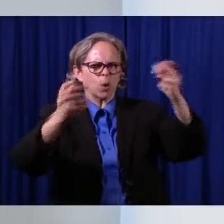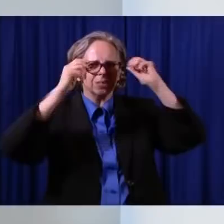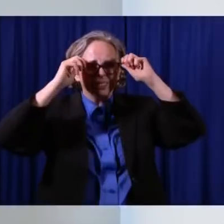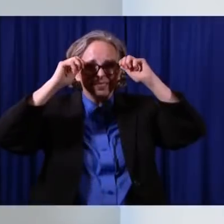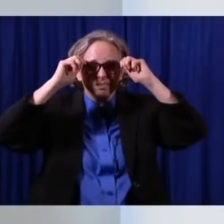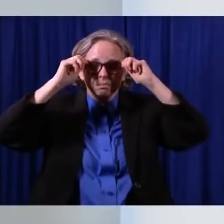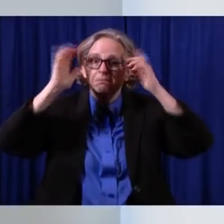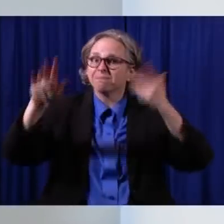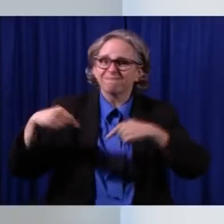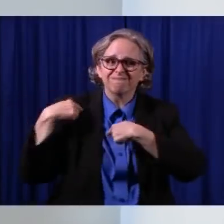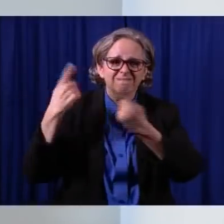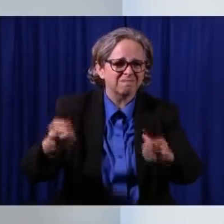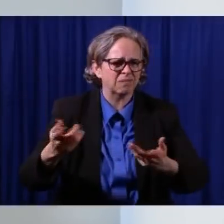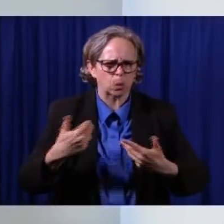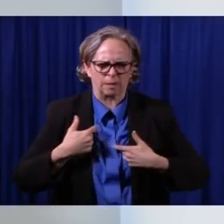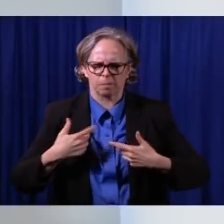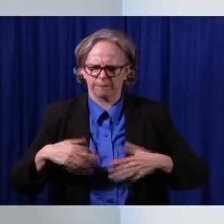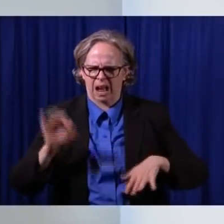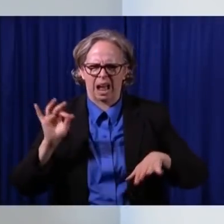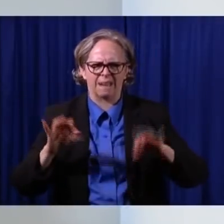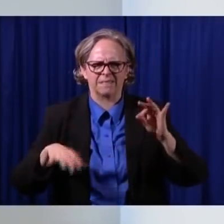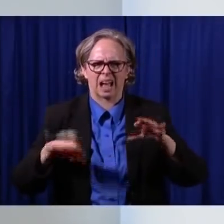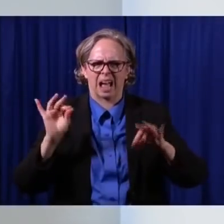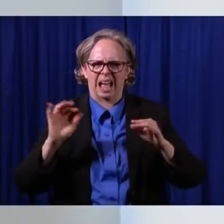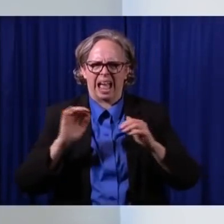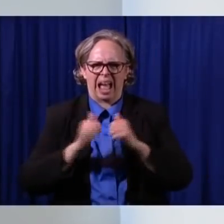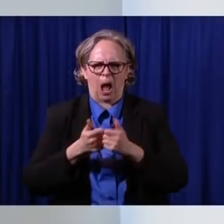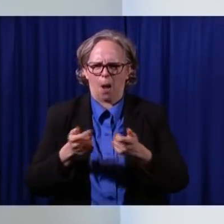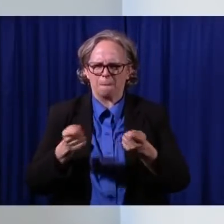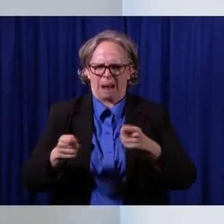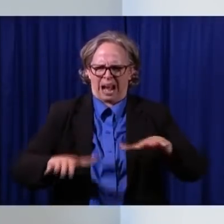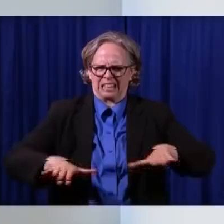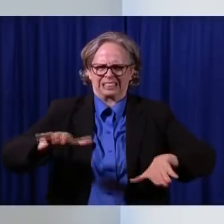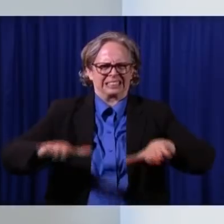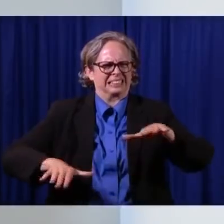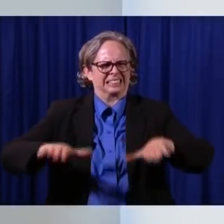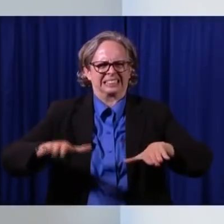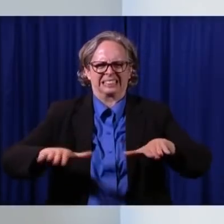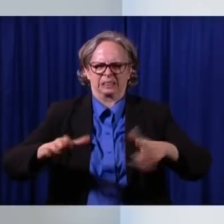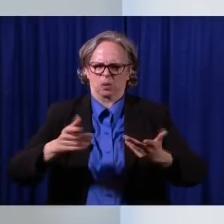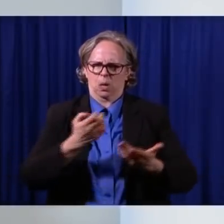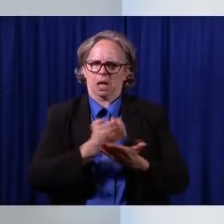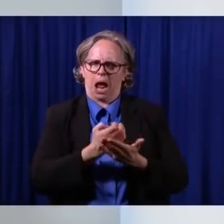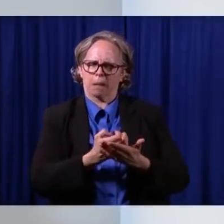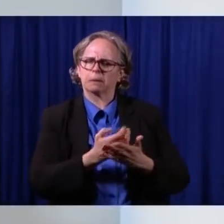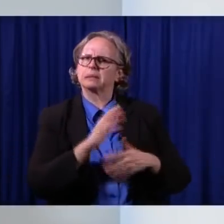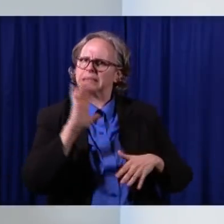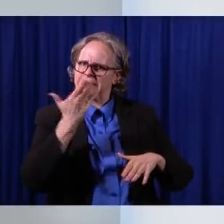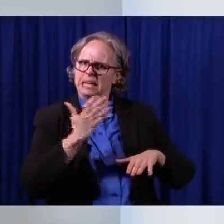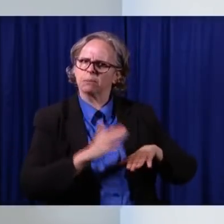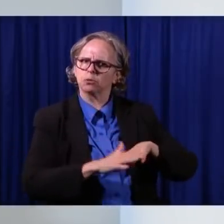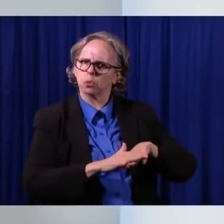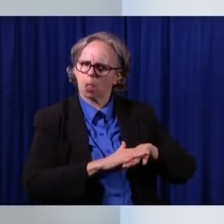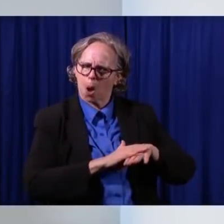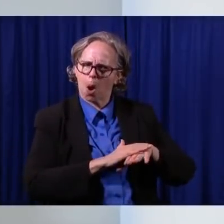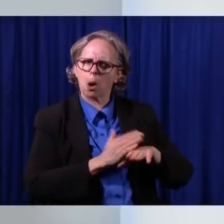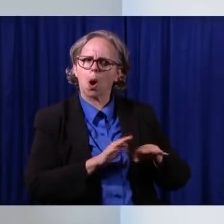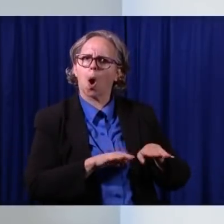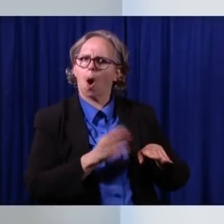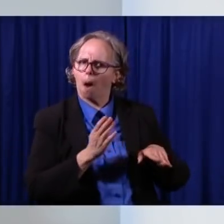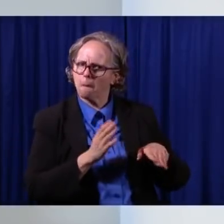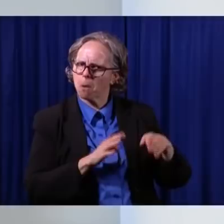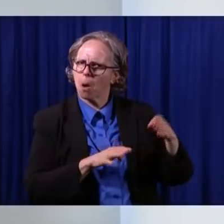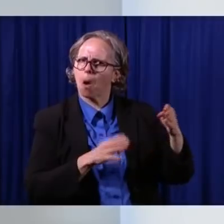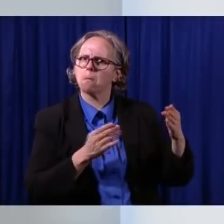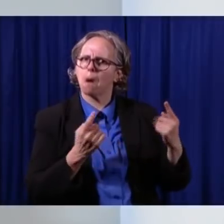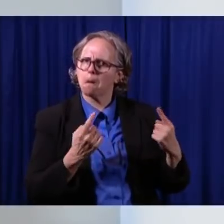this COVID pandemic, Ohio's economy has safely and gradually reopened. We've made a lot of progress